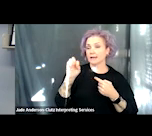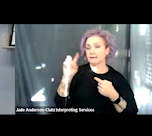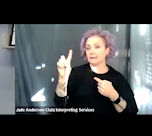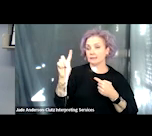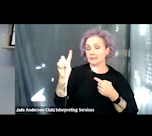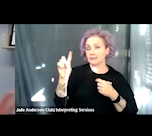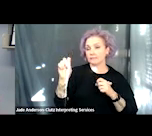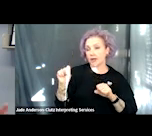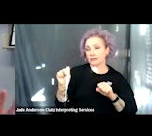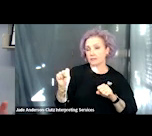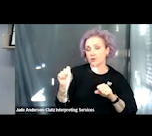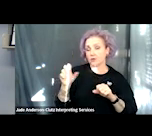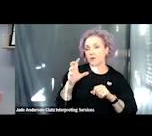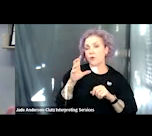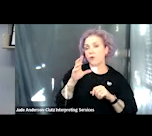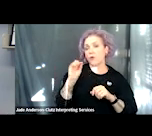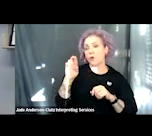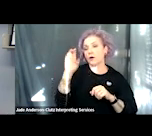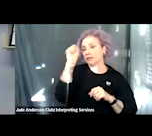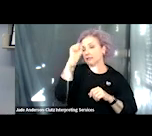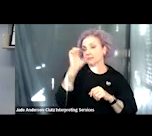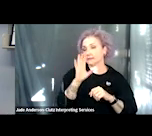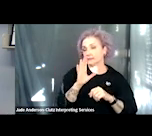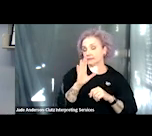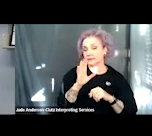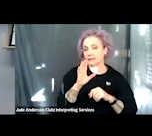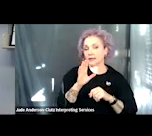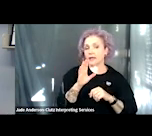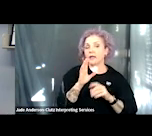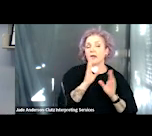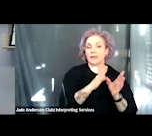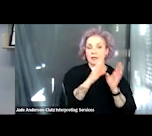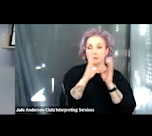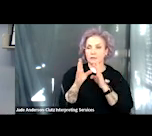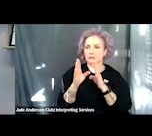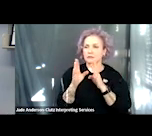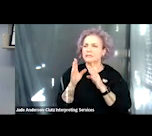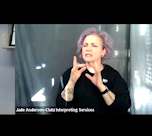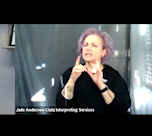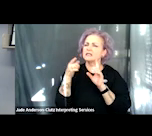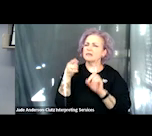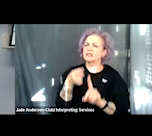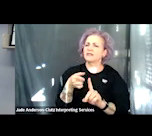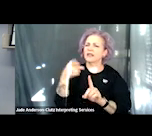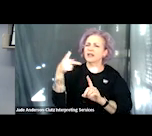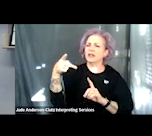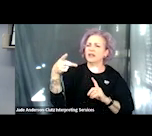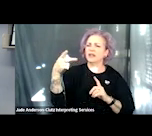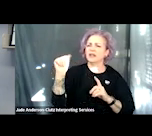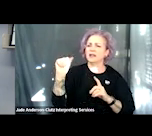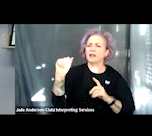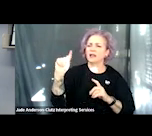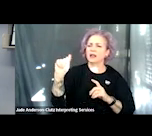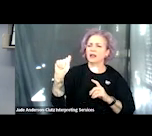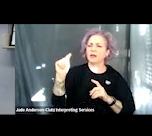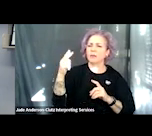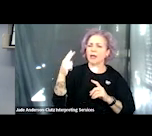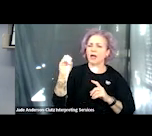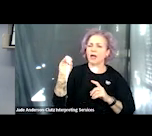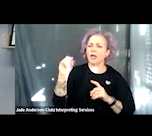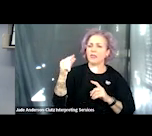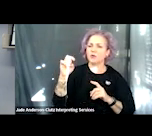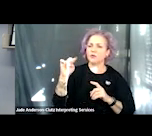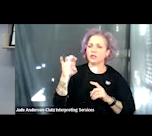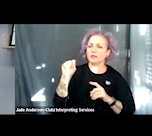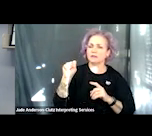Then we're going to talk about whether there's specific pathogens and markers, which populations, so where were these studies performed, and the references